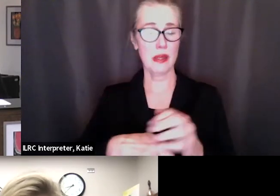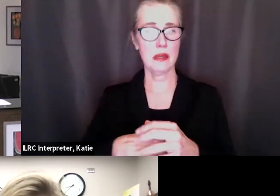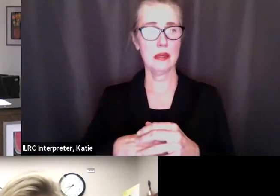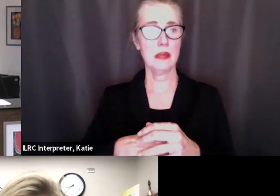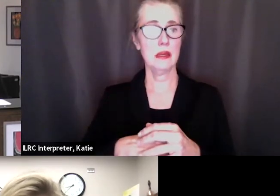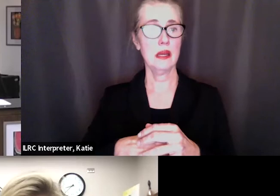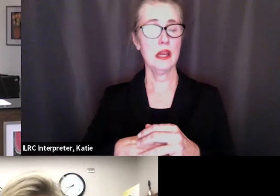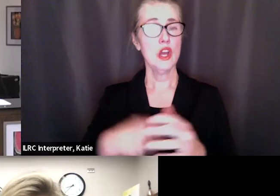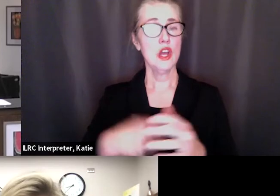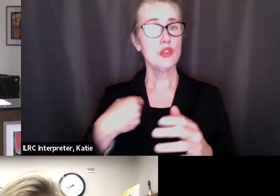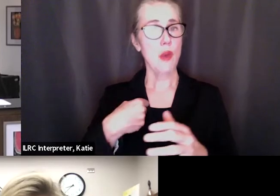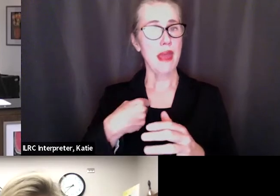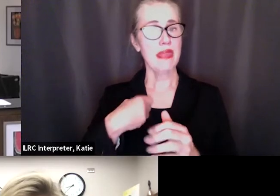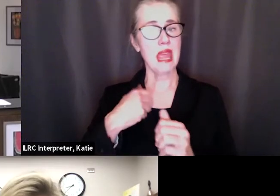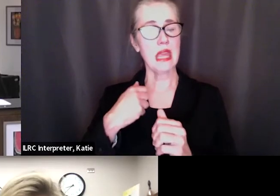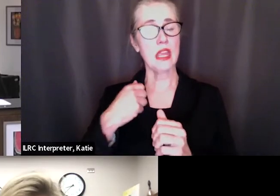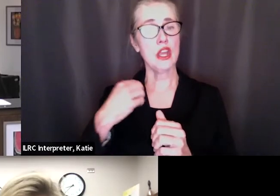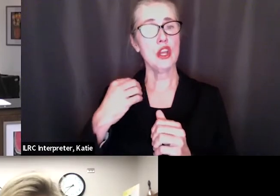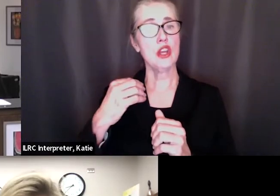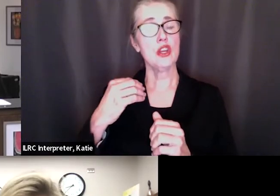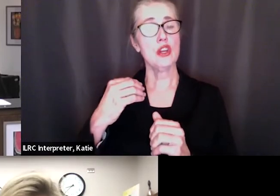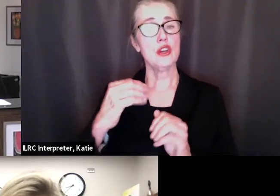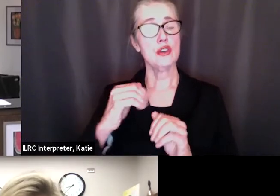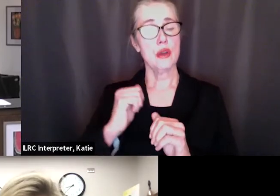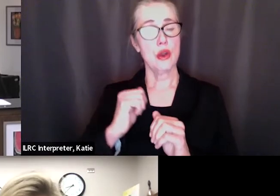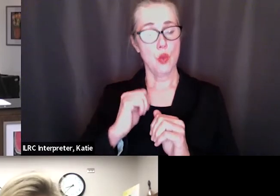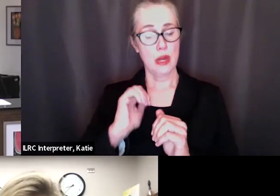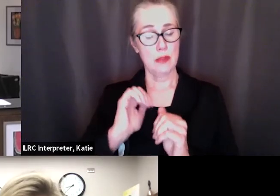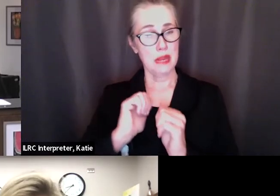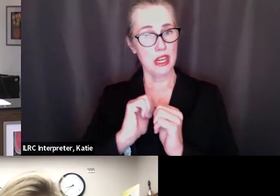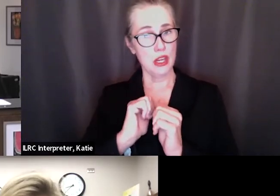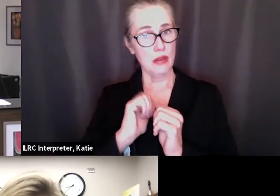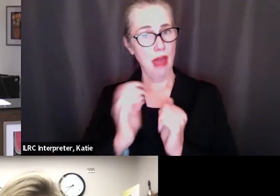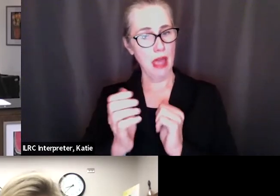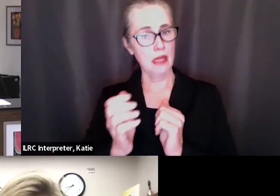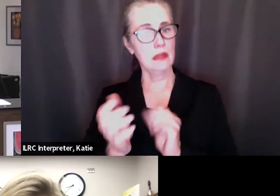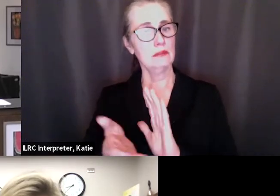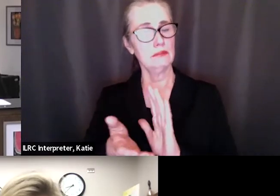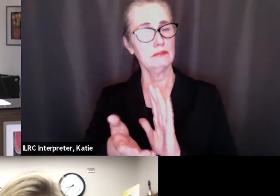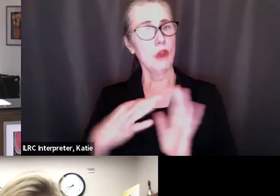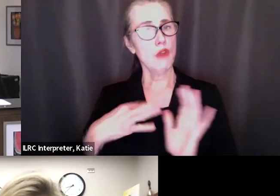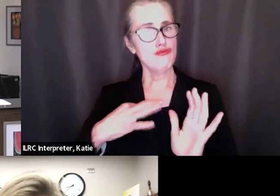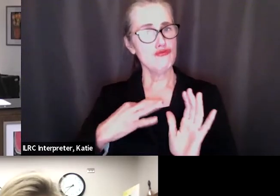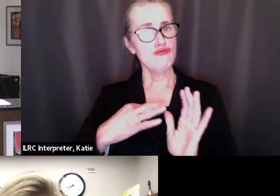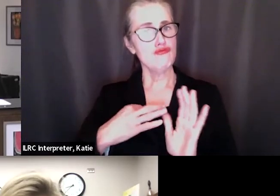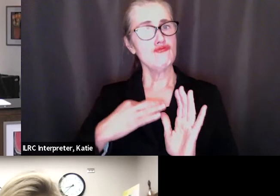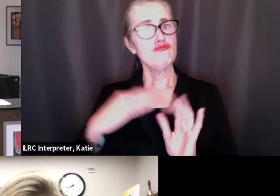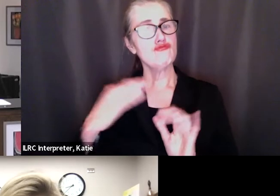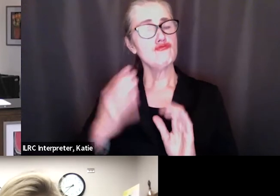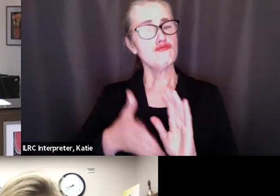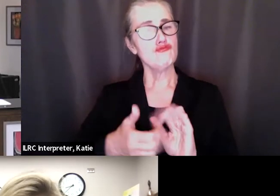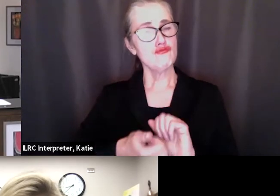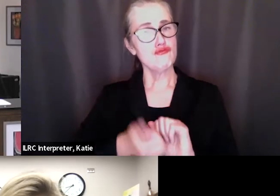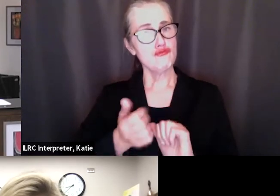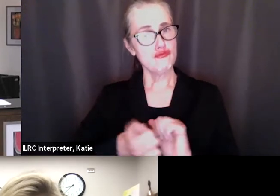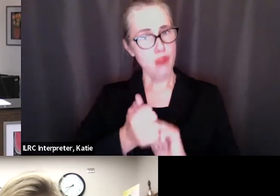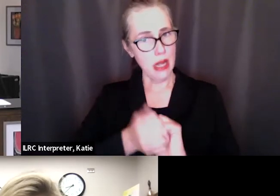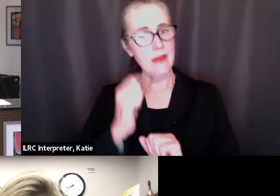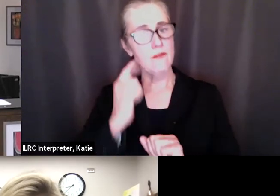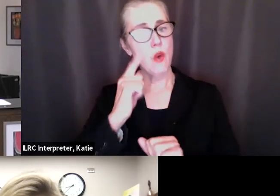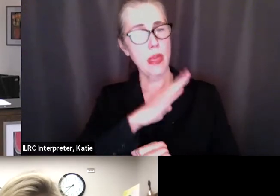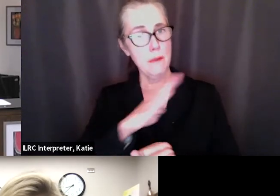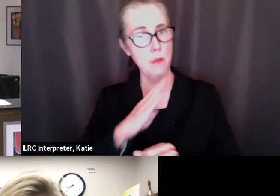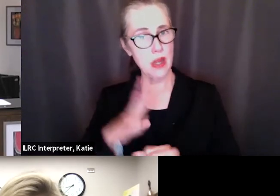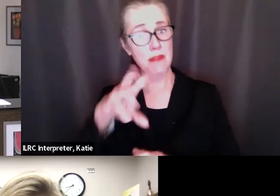and being on the board would be much more reasonable and equitable with seven and um so my review of the maps leads me to believe that